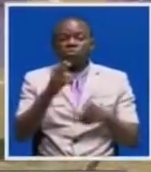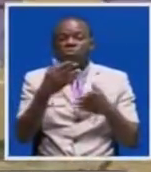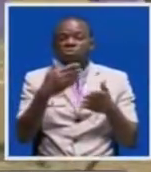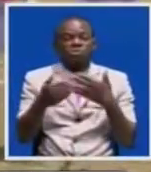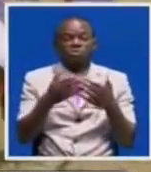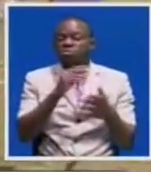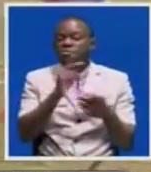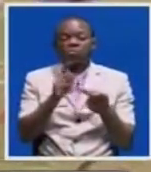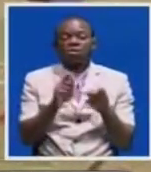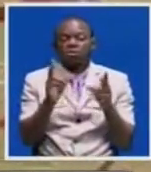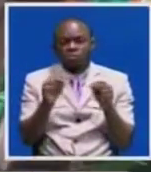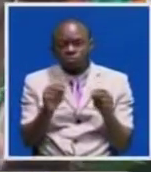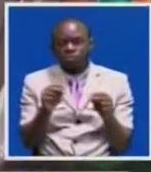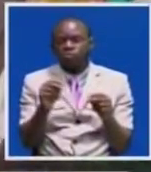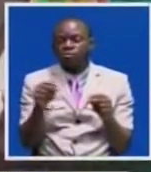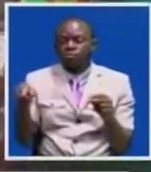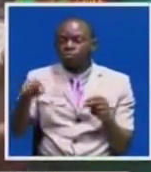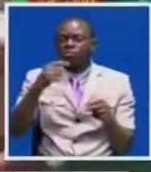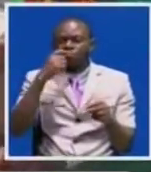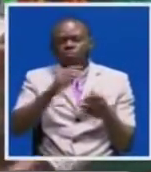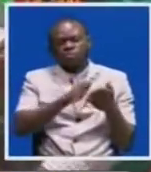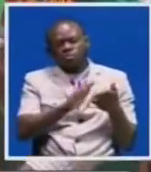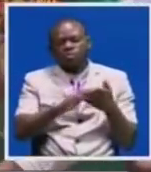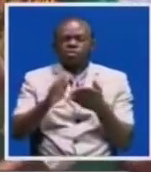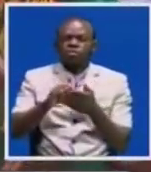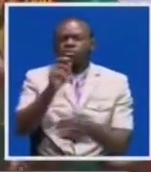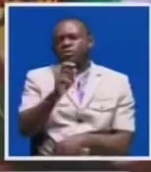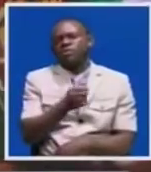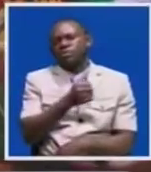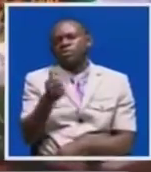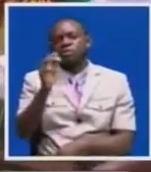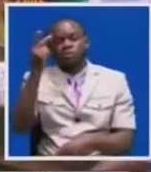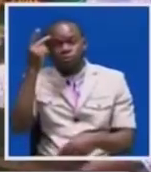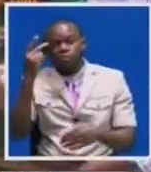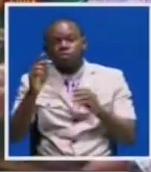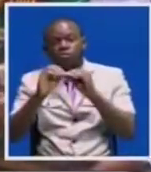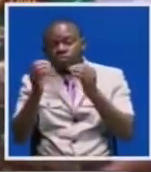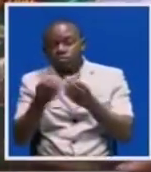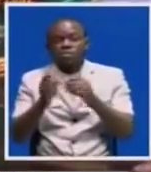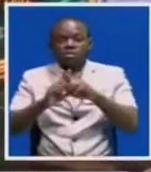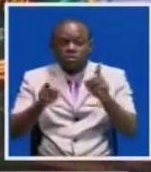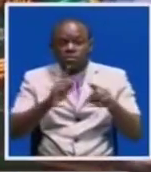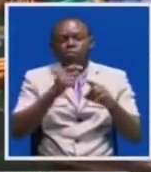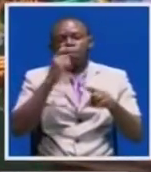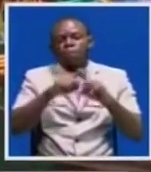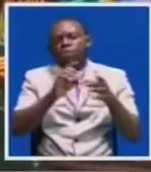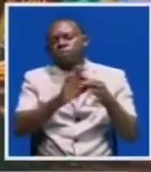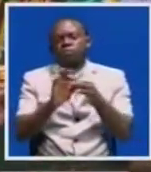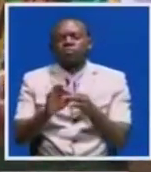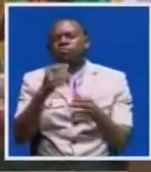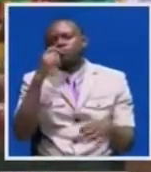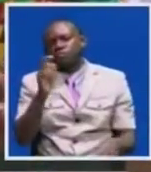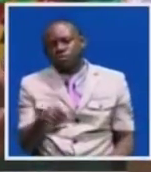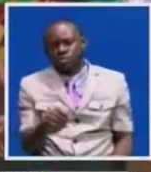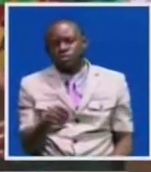be tolerant towards each other regardless of their political affiliation. And Kafiwa District Council Chairperson Brigadier General